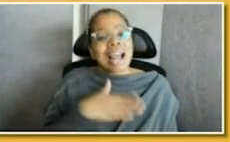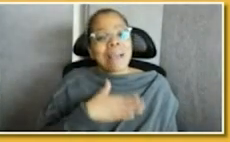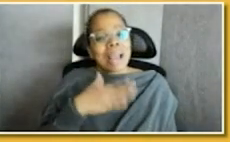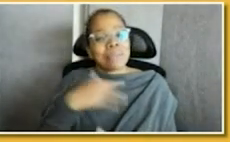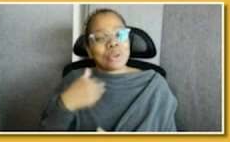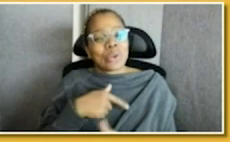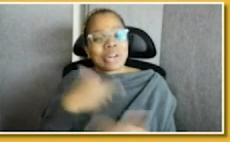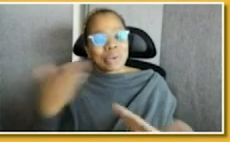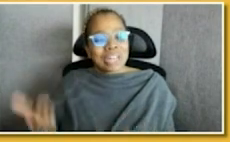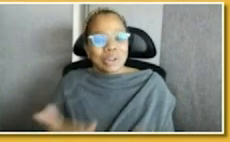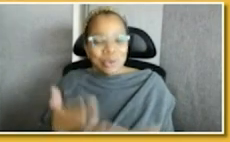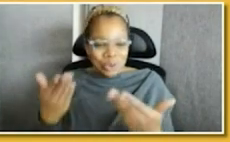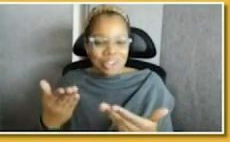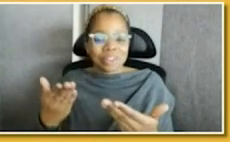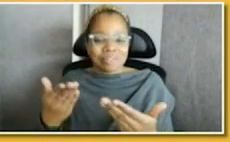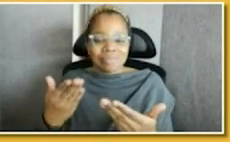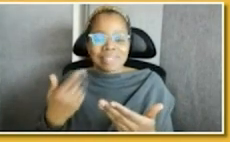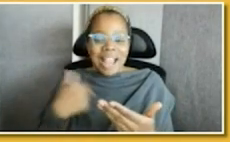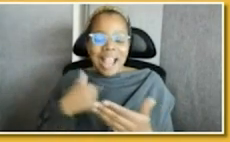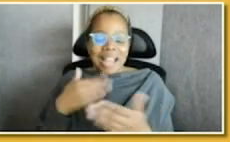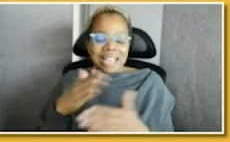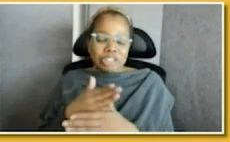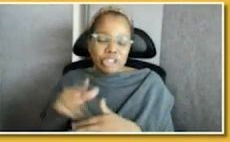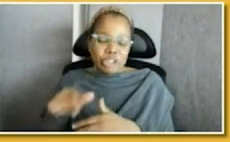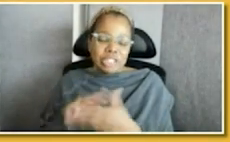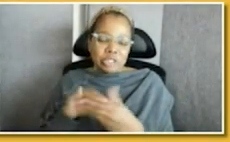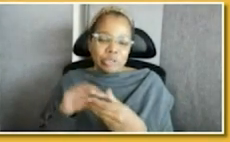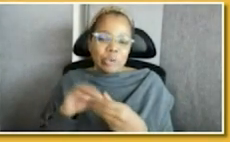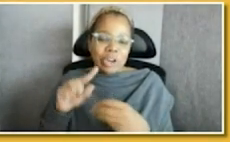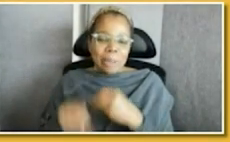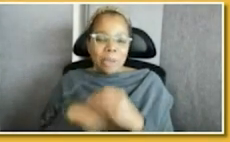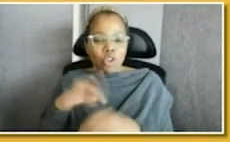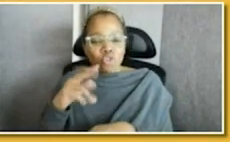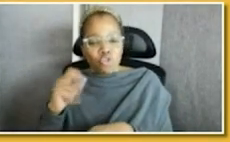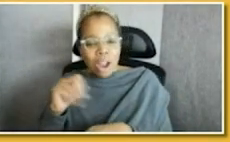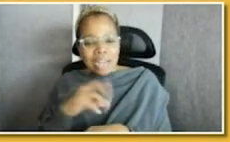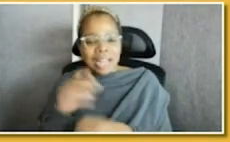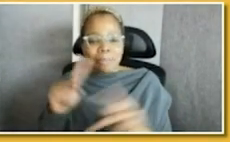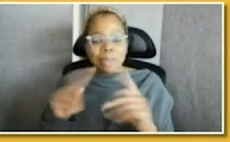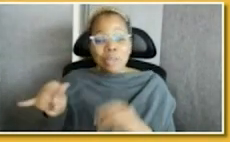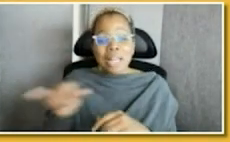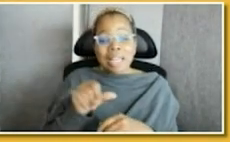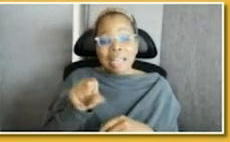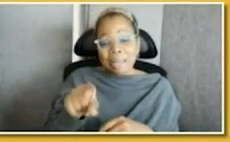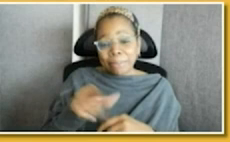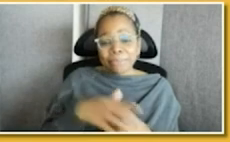where I can share this story of Ron and people like him who wanted to,